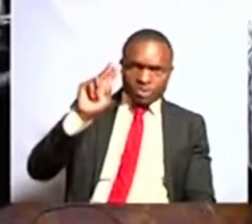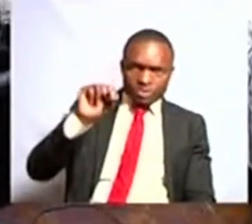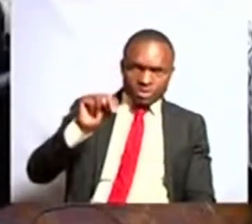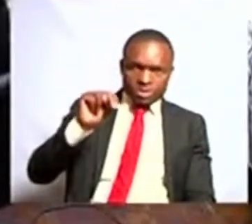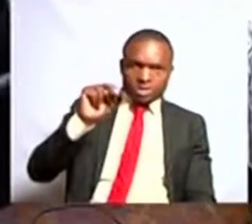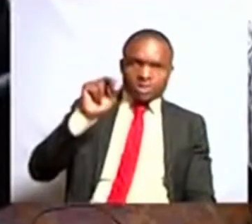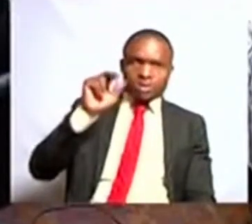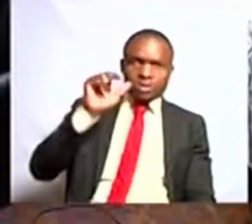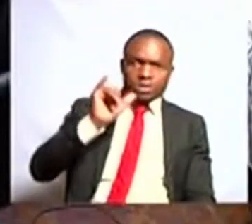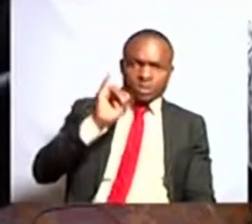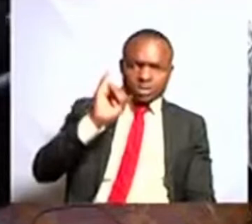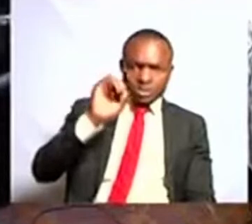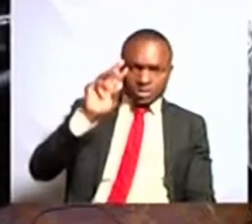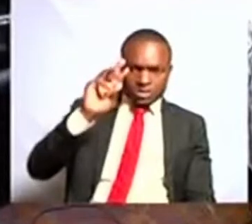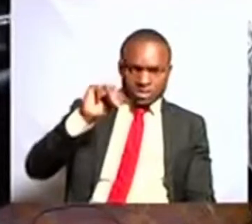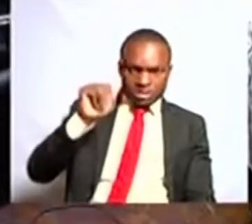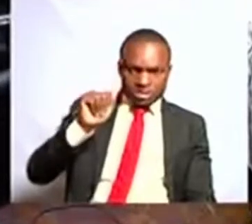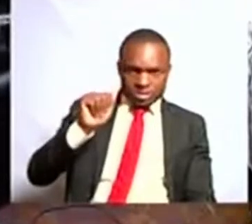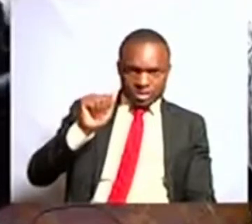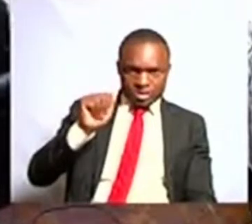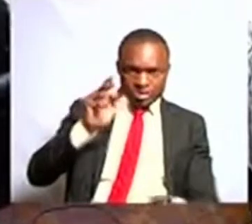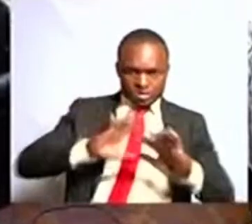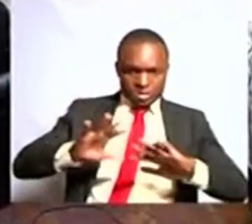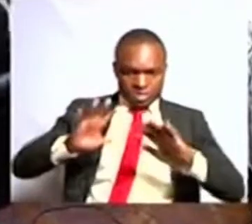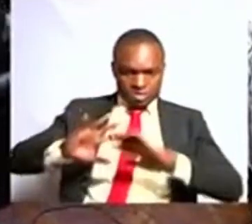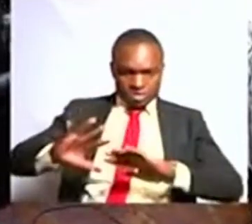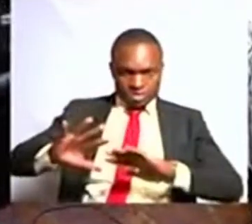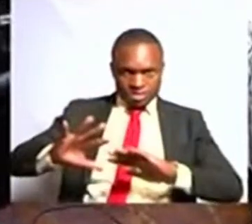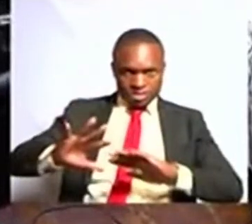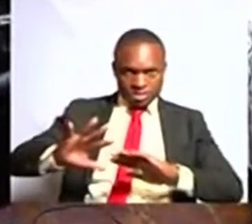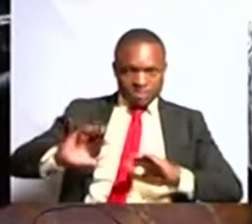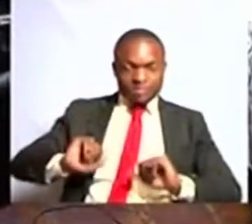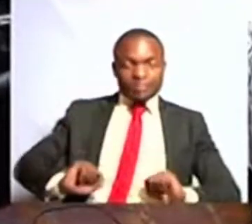No, Honorable Mfalari. Honorable Mfalari, order.